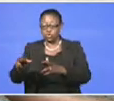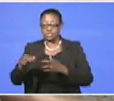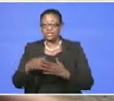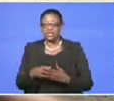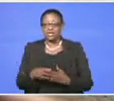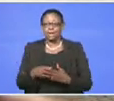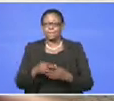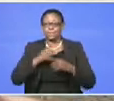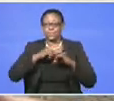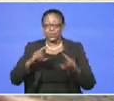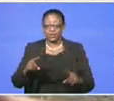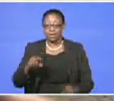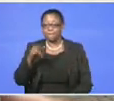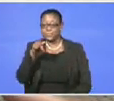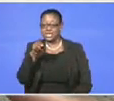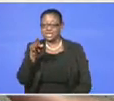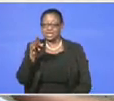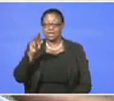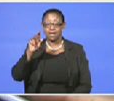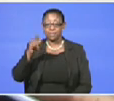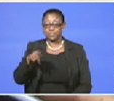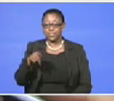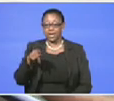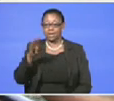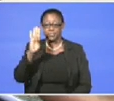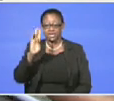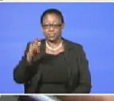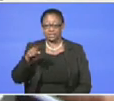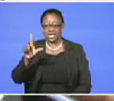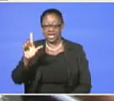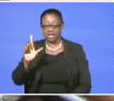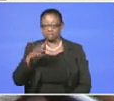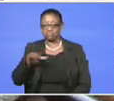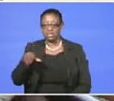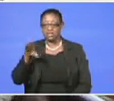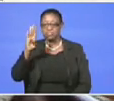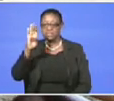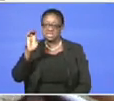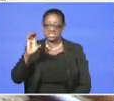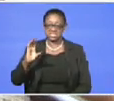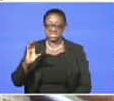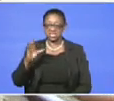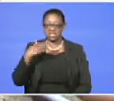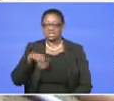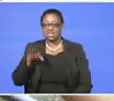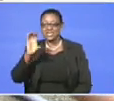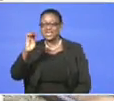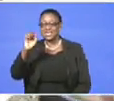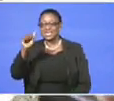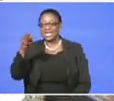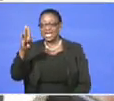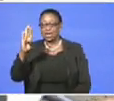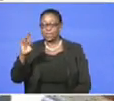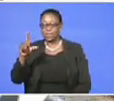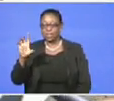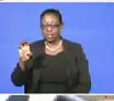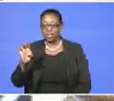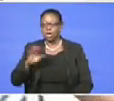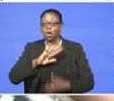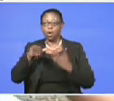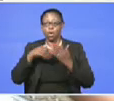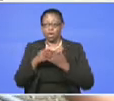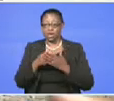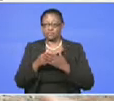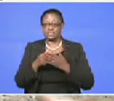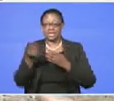in. BPL, cable, all of them have to go in and do whatever remedial works they have. We don't have such challenges with that highway. And so we're able to